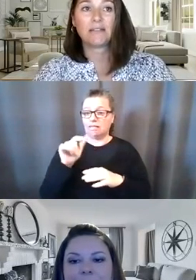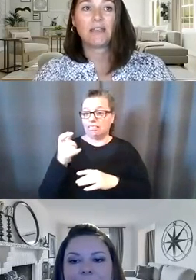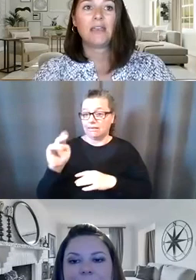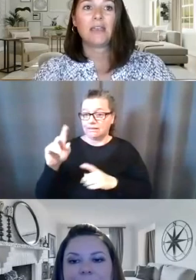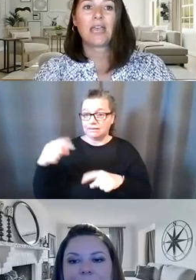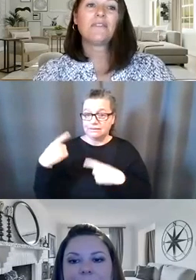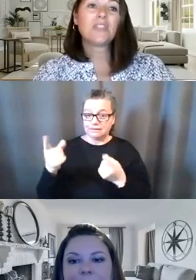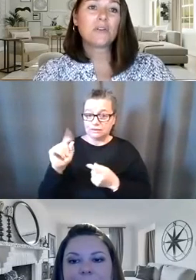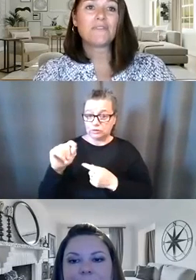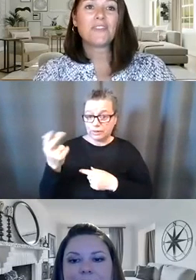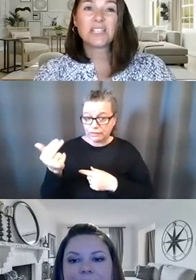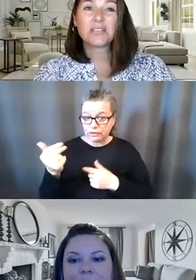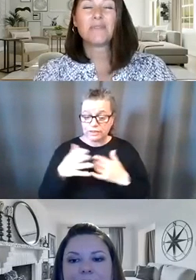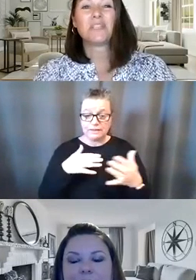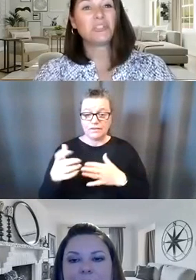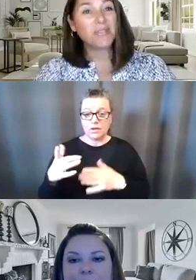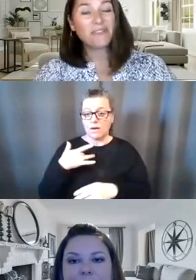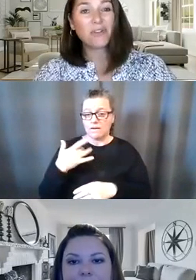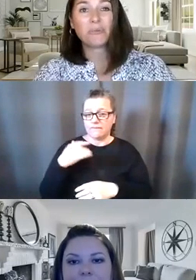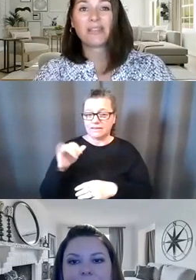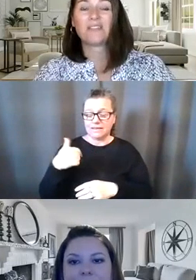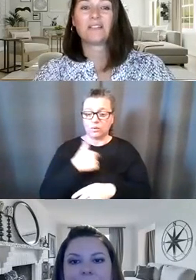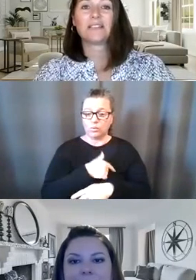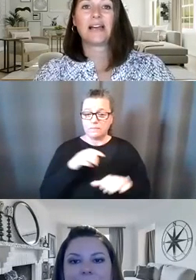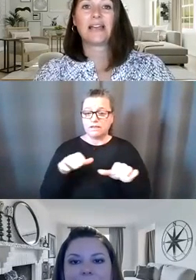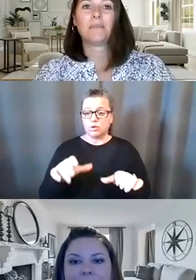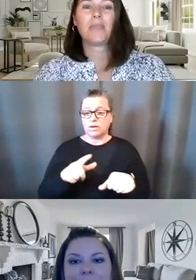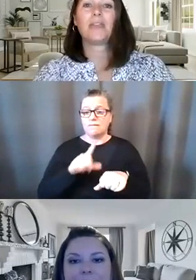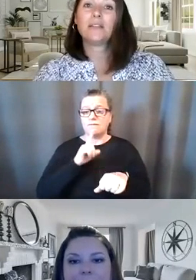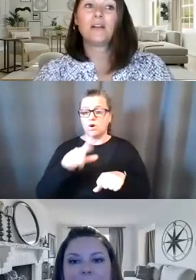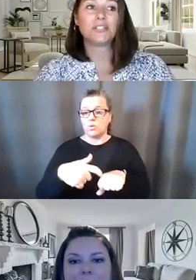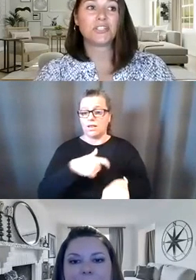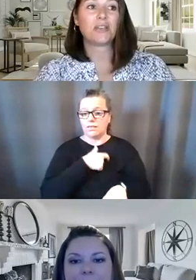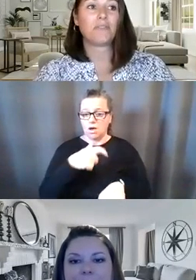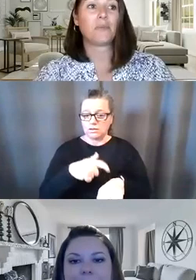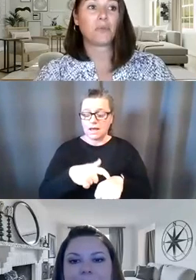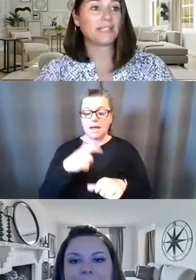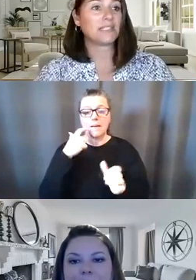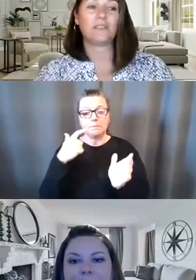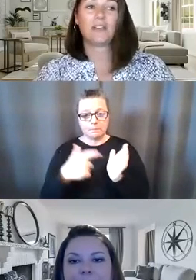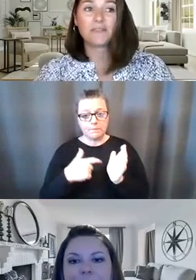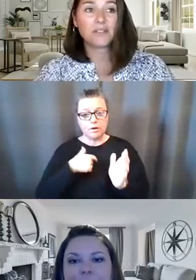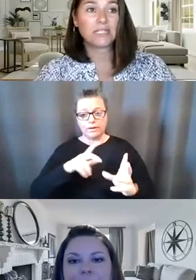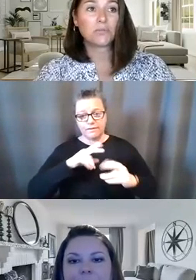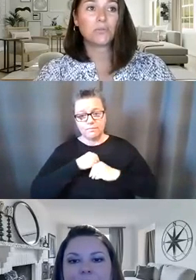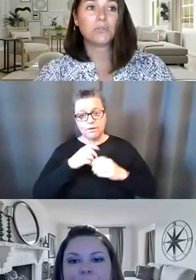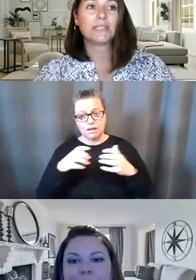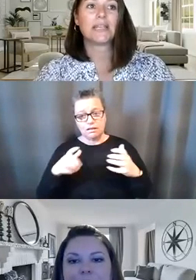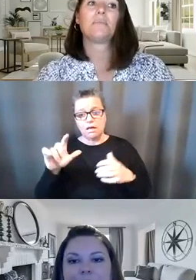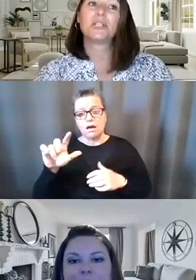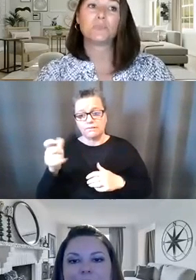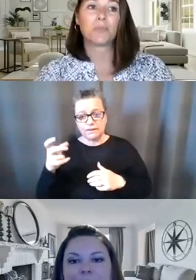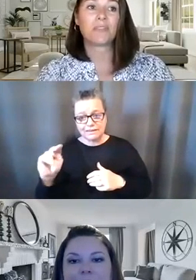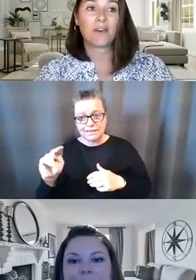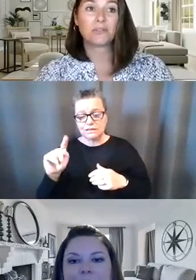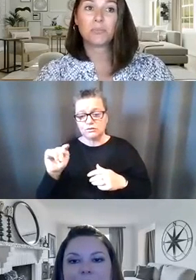2013. And even though it feels like we've been doing it for a really long time and acknowledge that we've embraced a lot of the lean tools and a